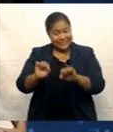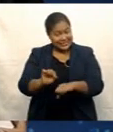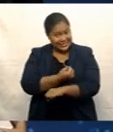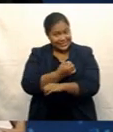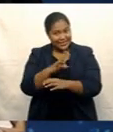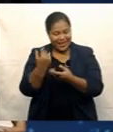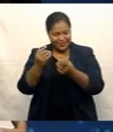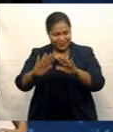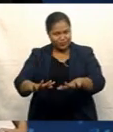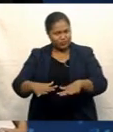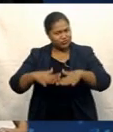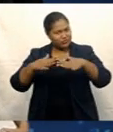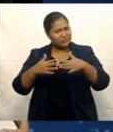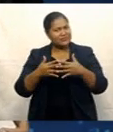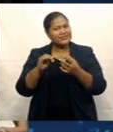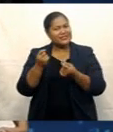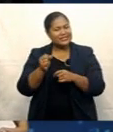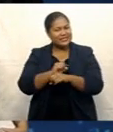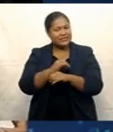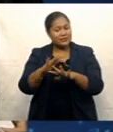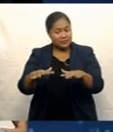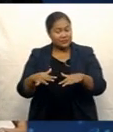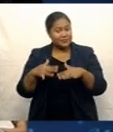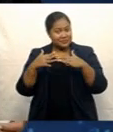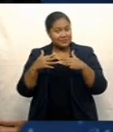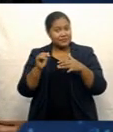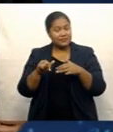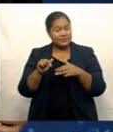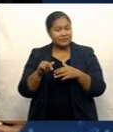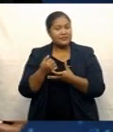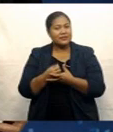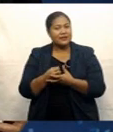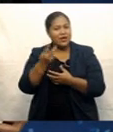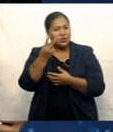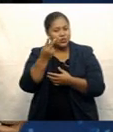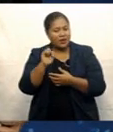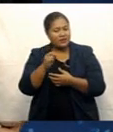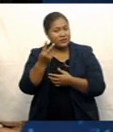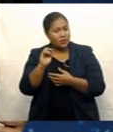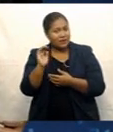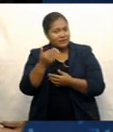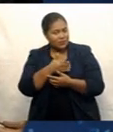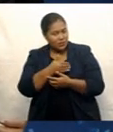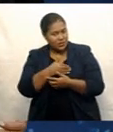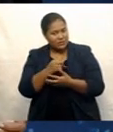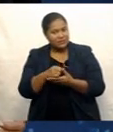have moderate to rough seas. Turning to the tides, the next high tide is at 12:12 a.m.